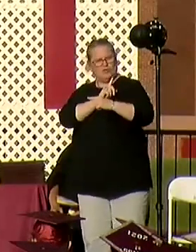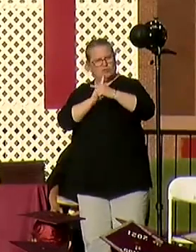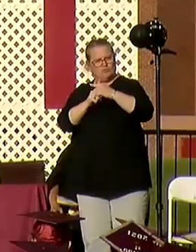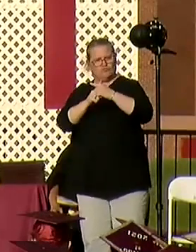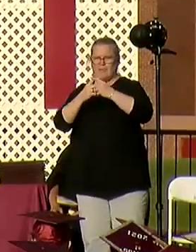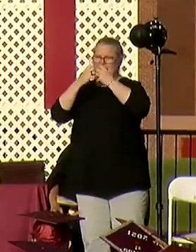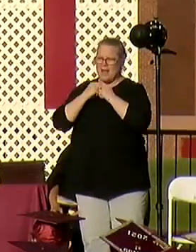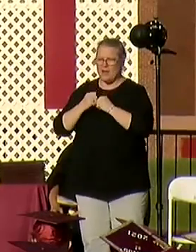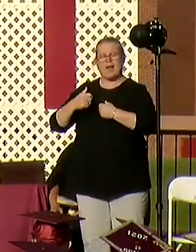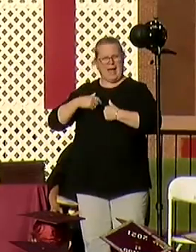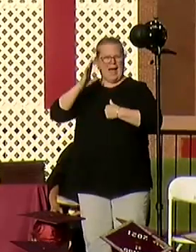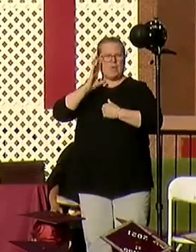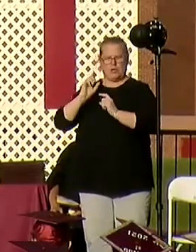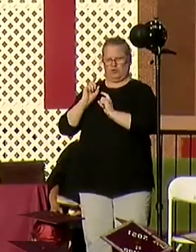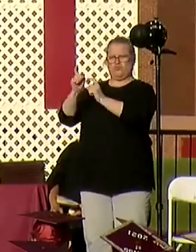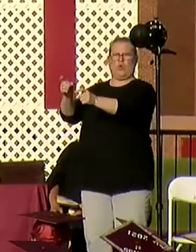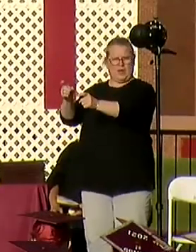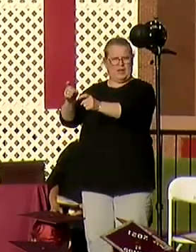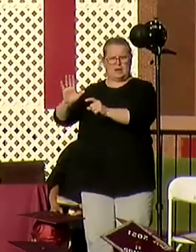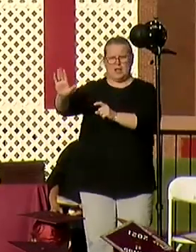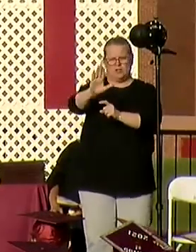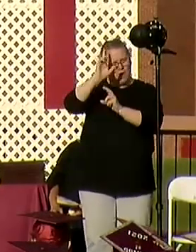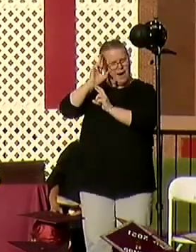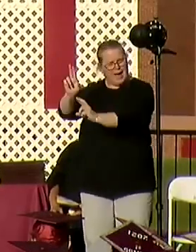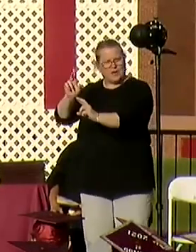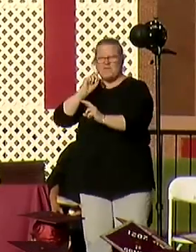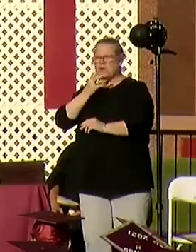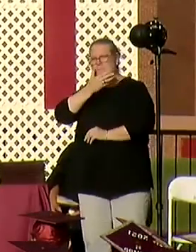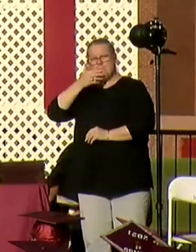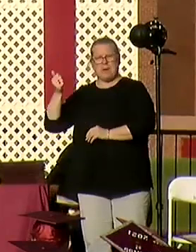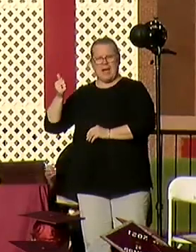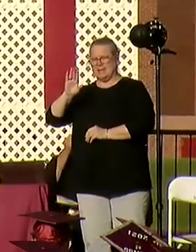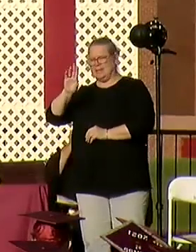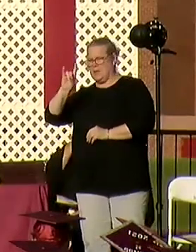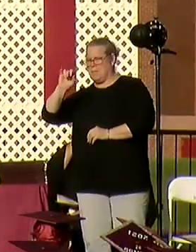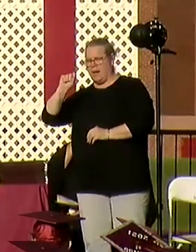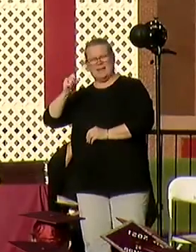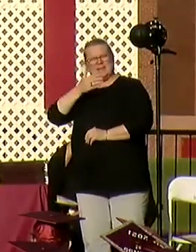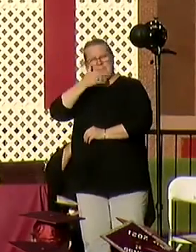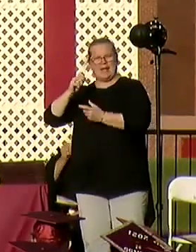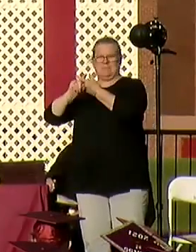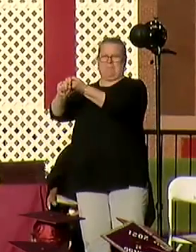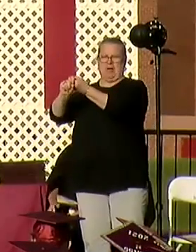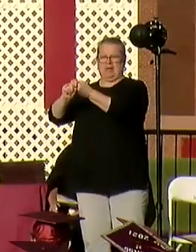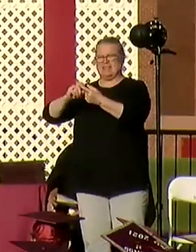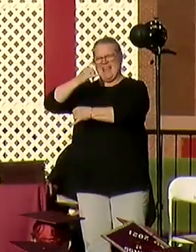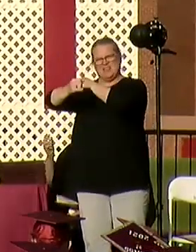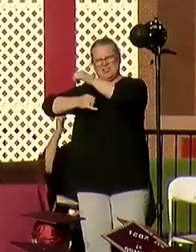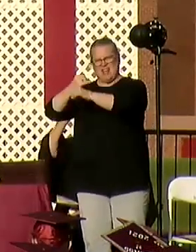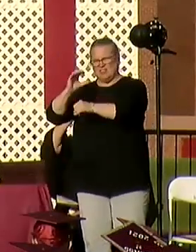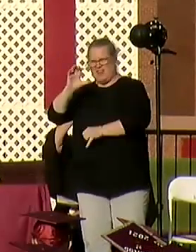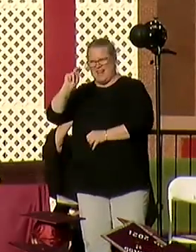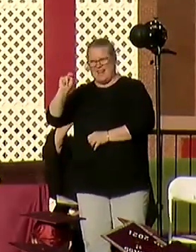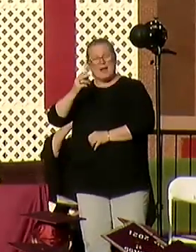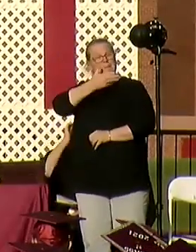making a donation in your honor to the Best Buddies International of Connecticut. Best Buddies